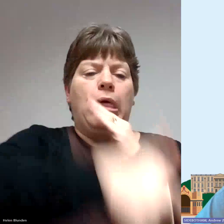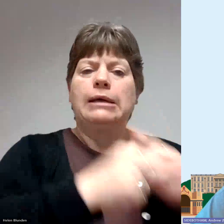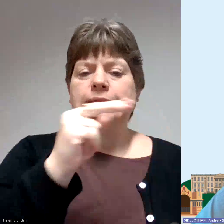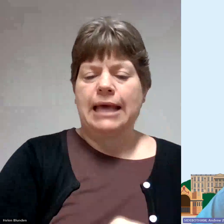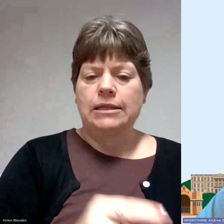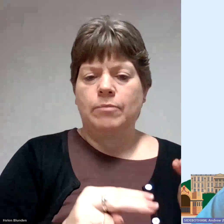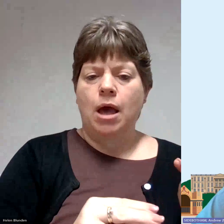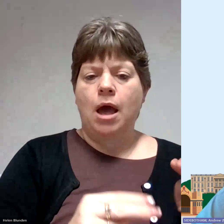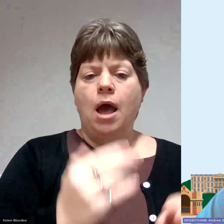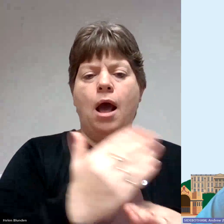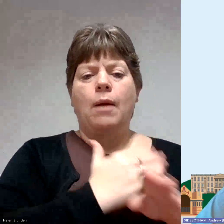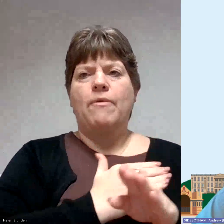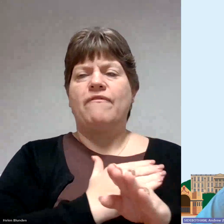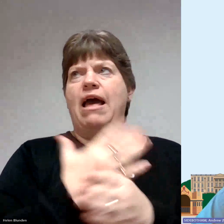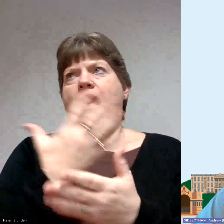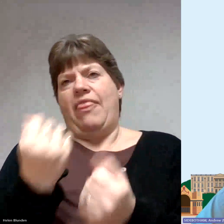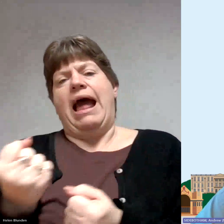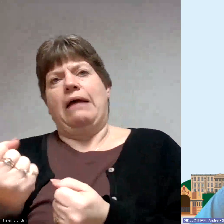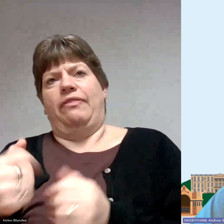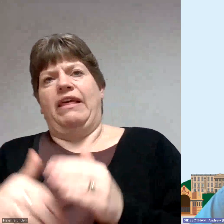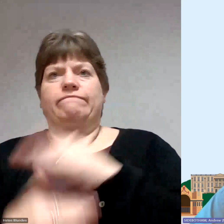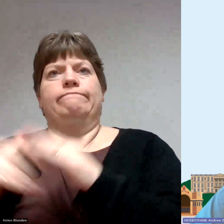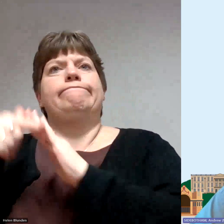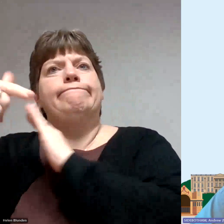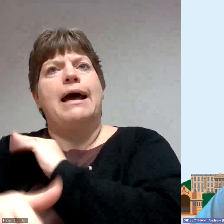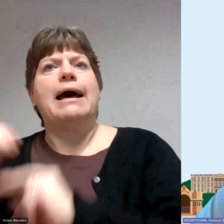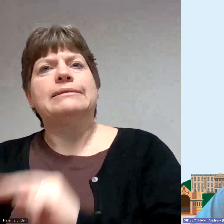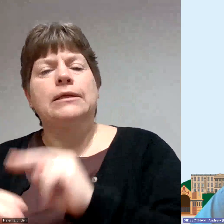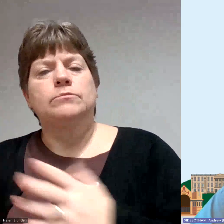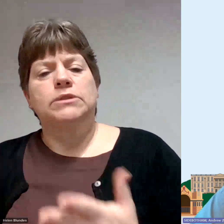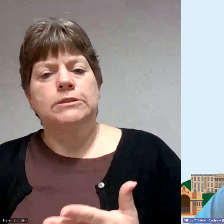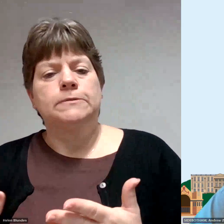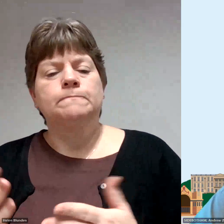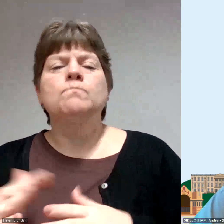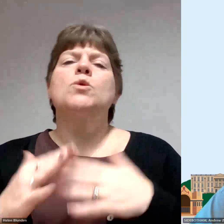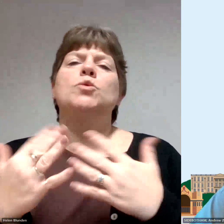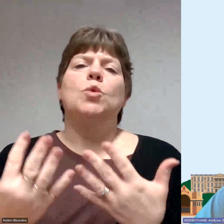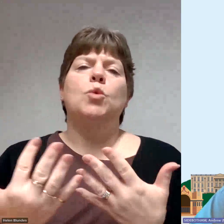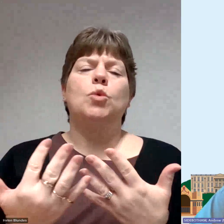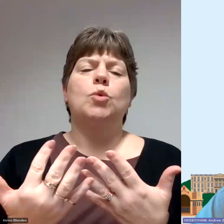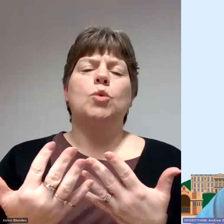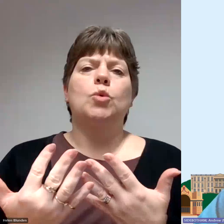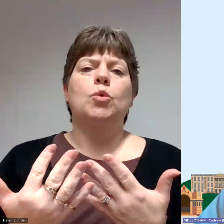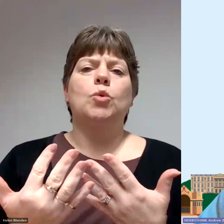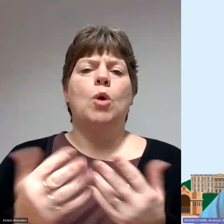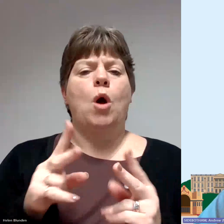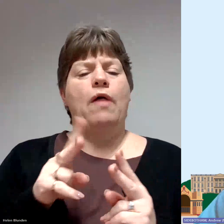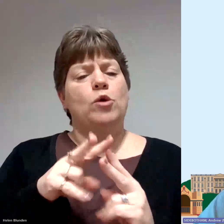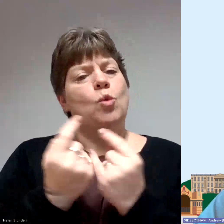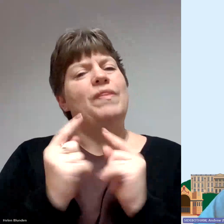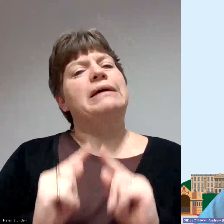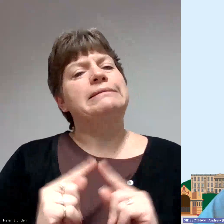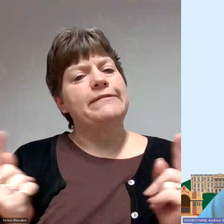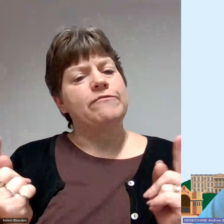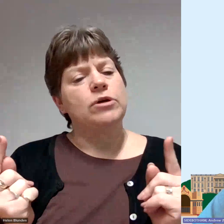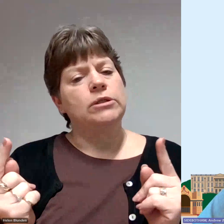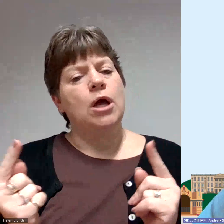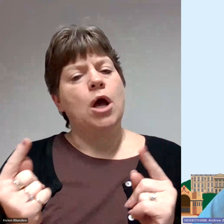before the patient's had that thorough assessment. And so those two things are different, because obviously